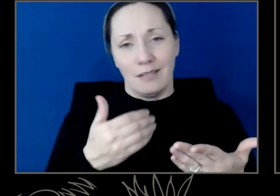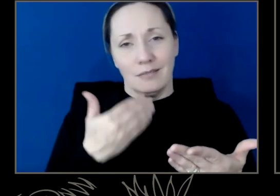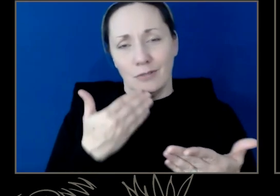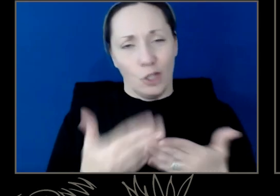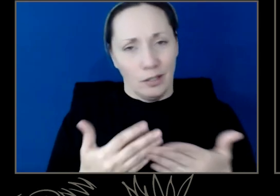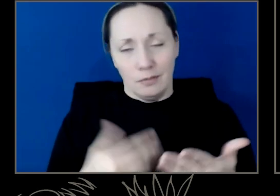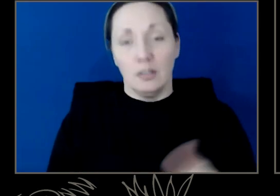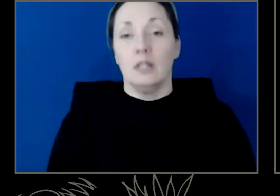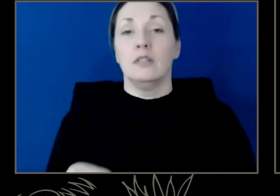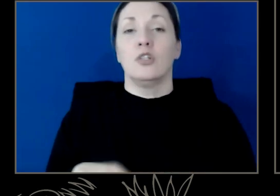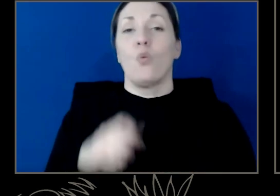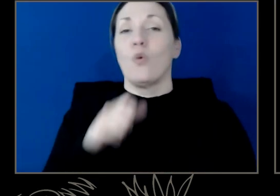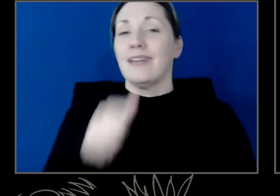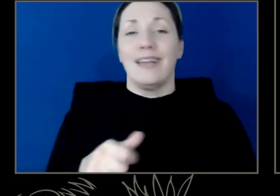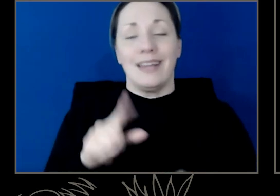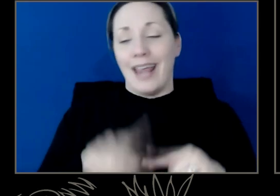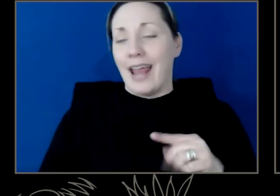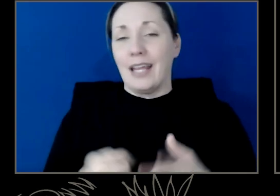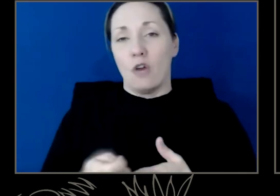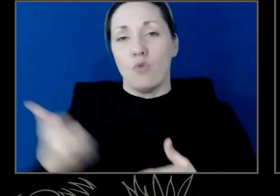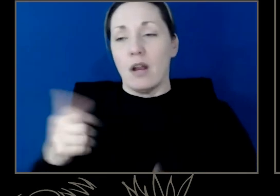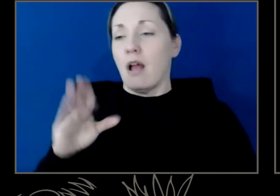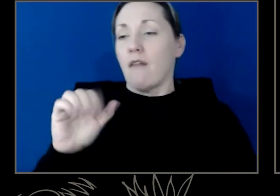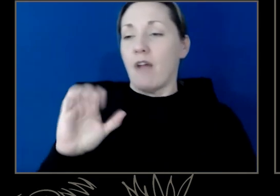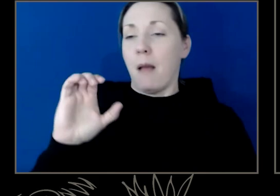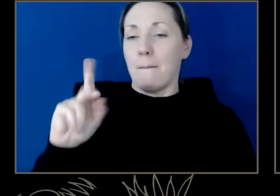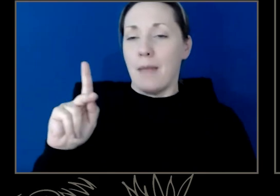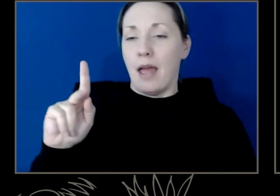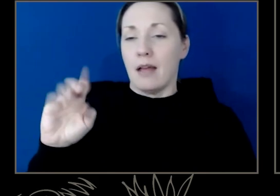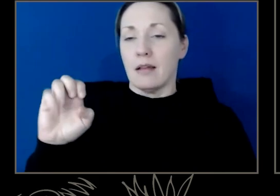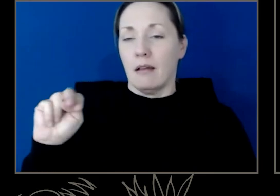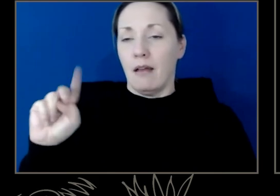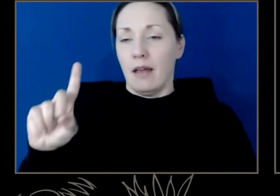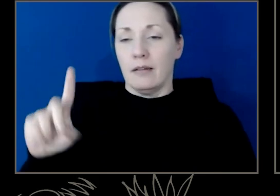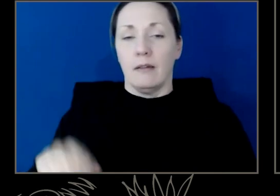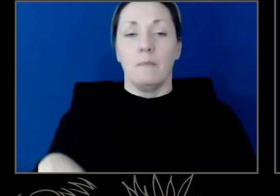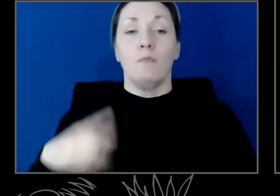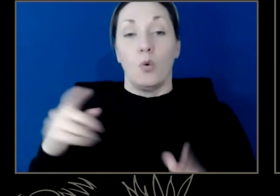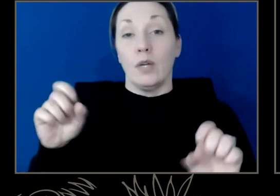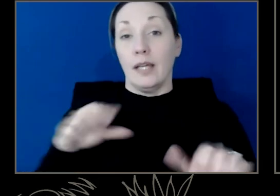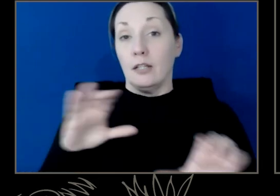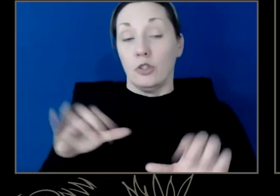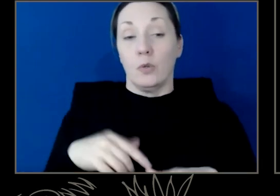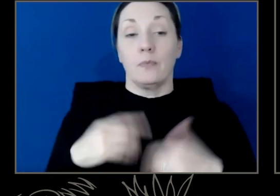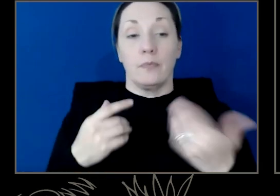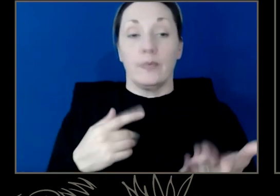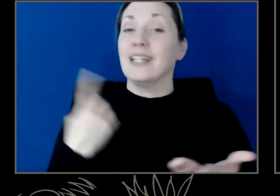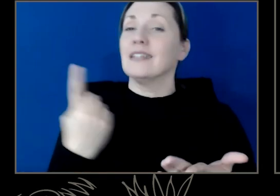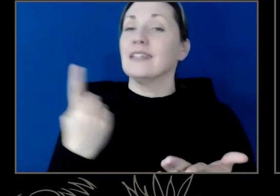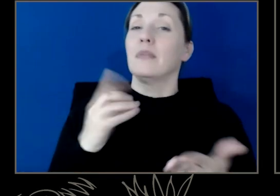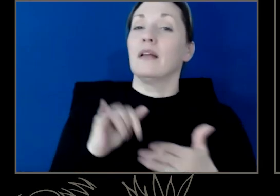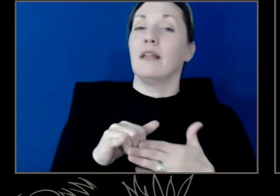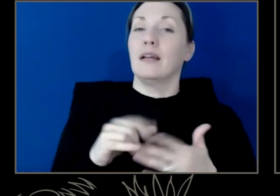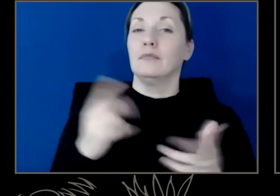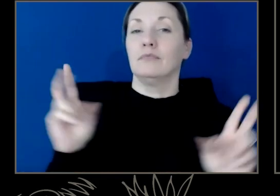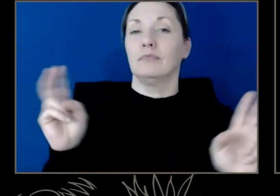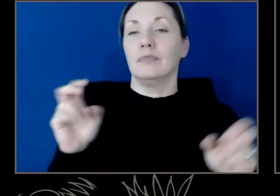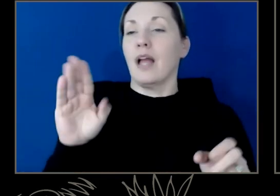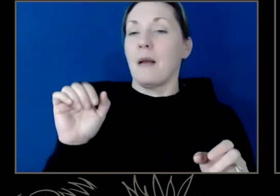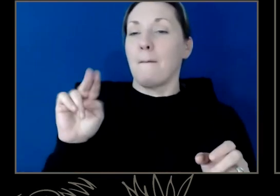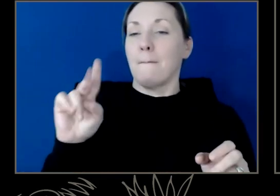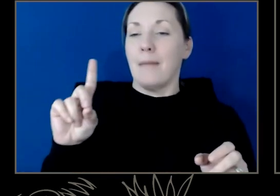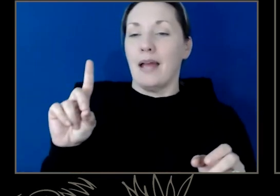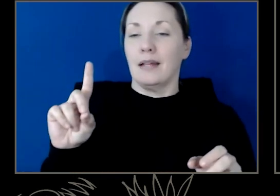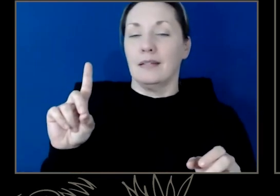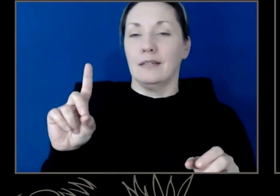but what we can do is go with something like this thing that I call the backendless stack,